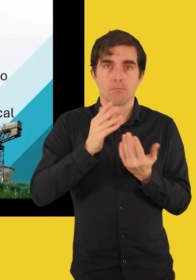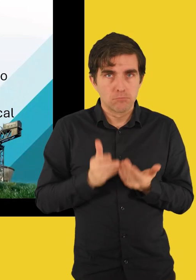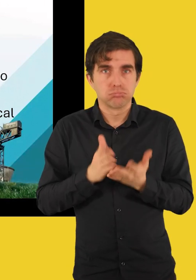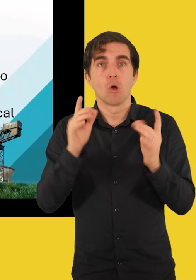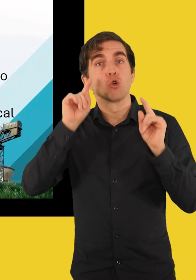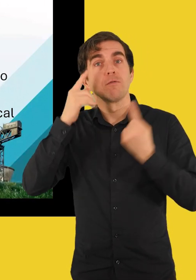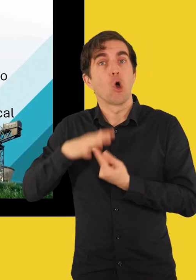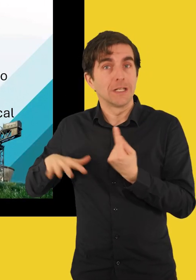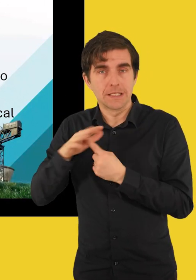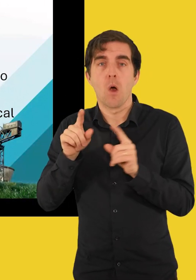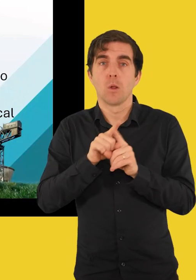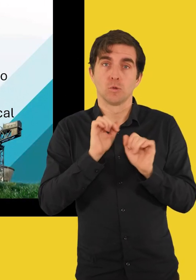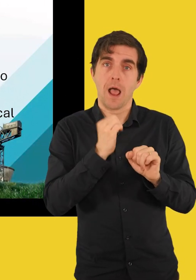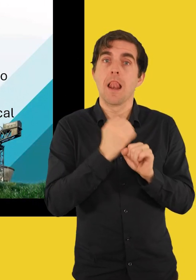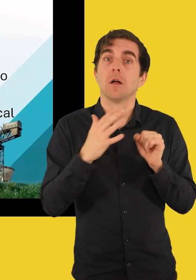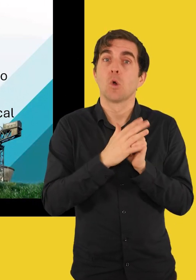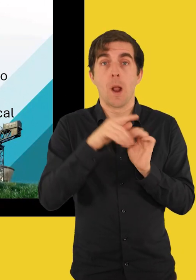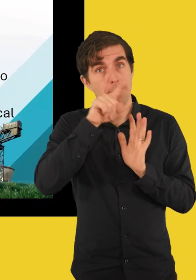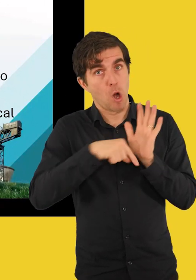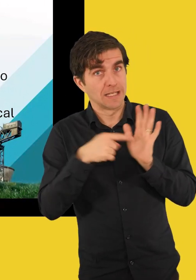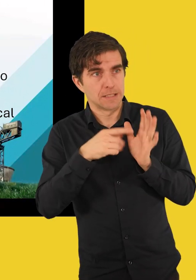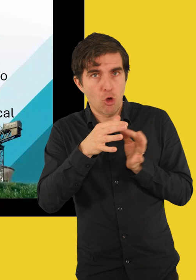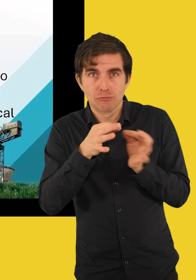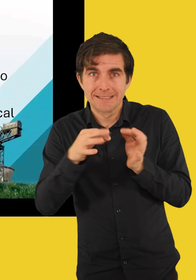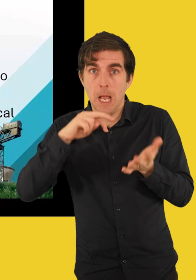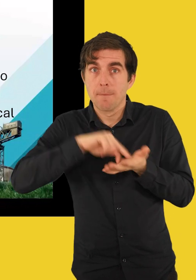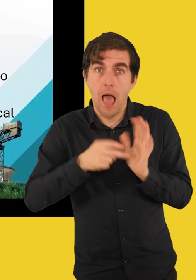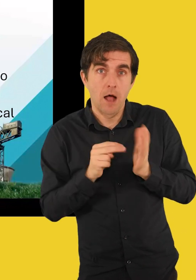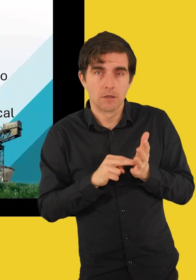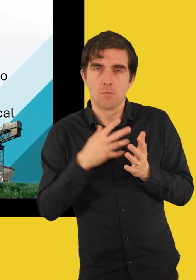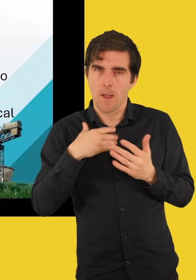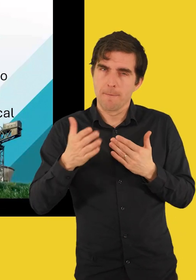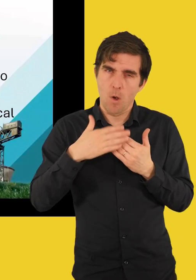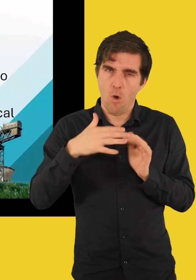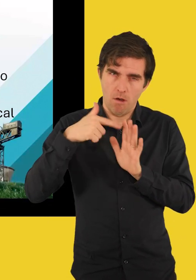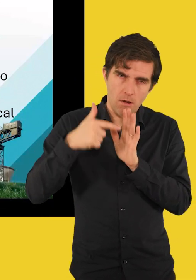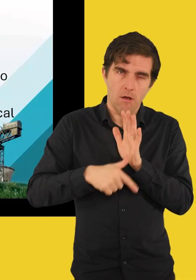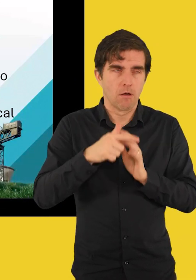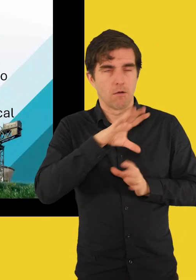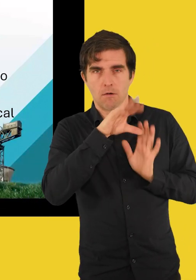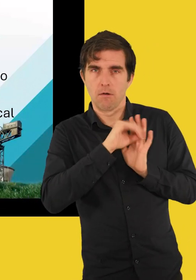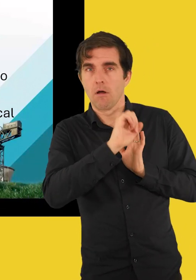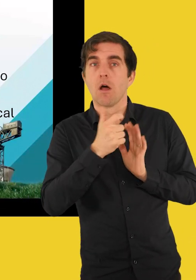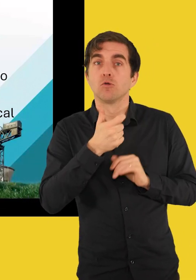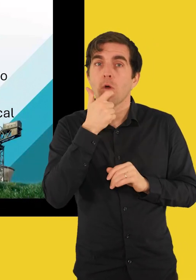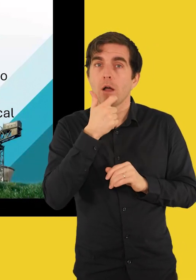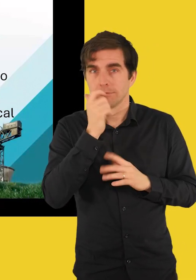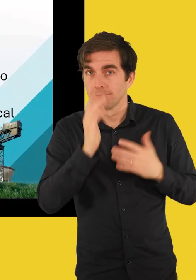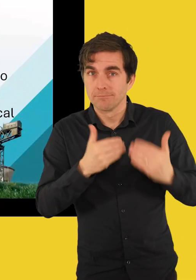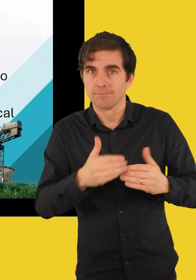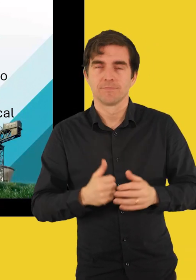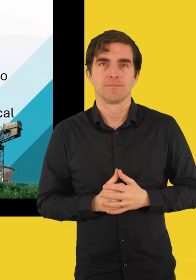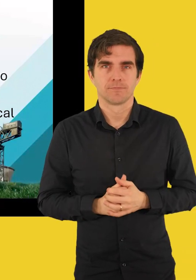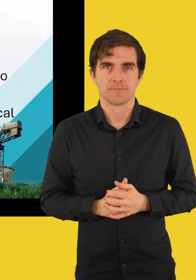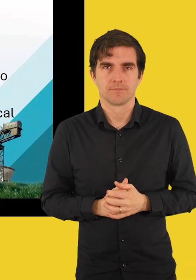broader university work, and also Glasgow policies, strategies and plans, and looking to further develop the